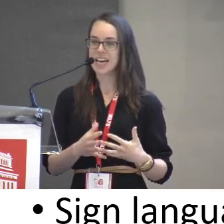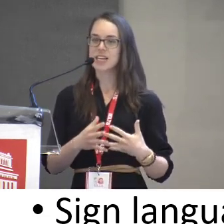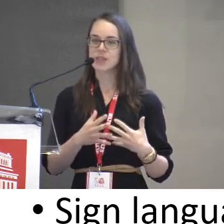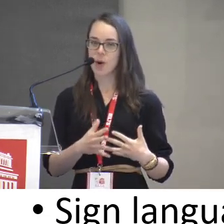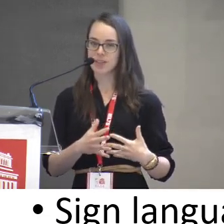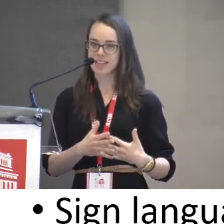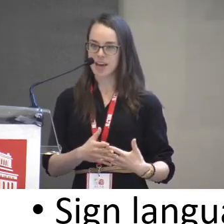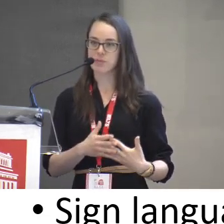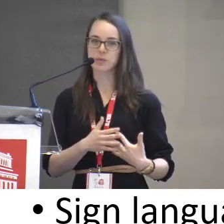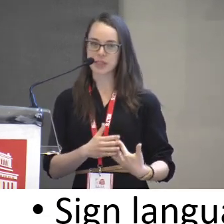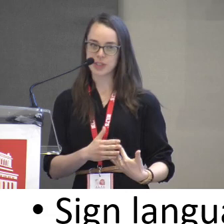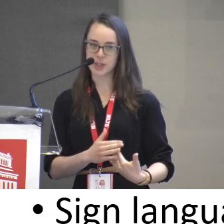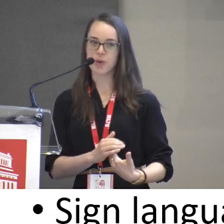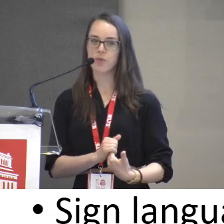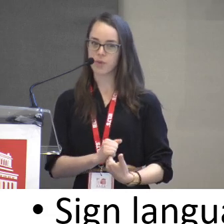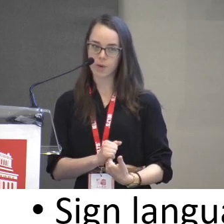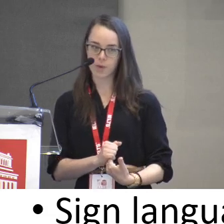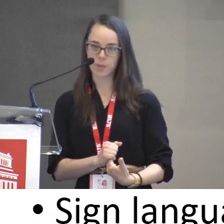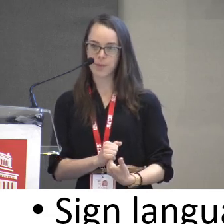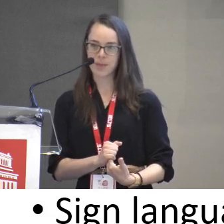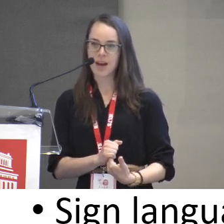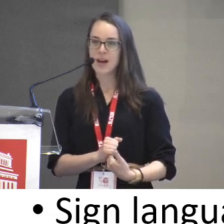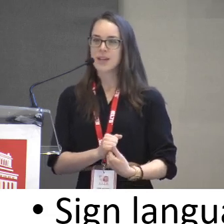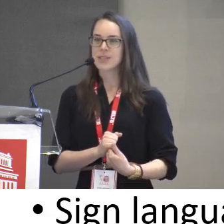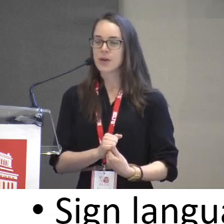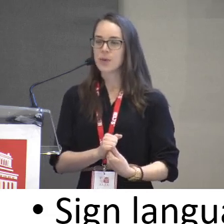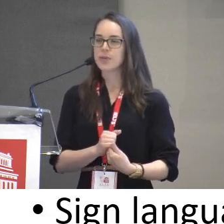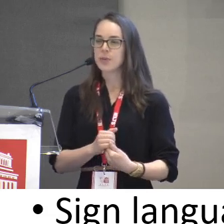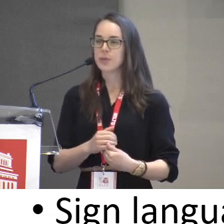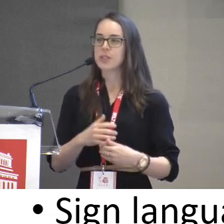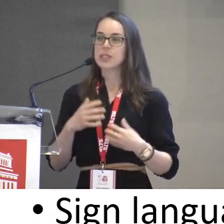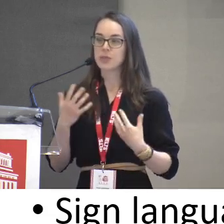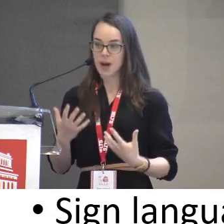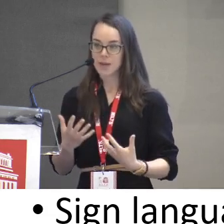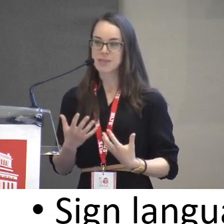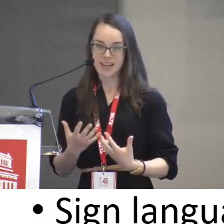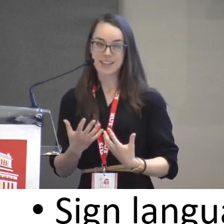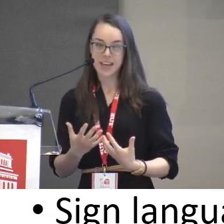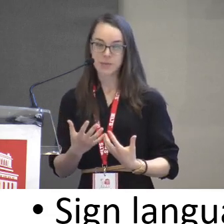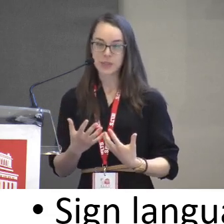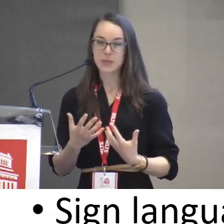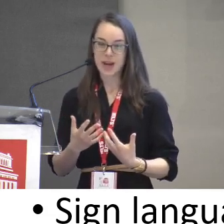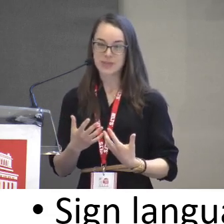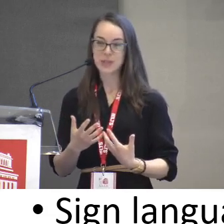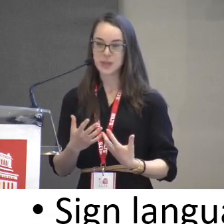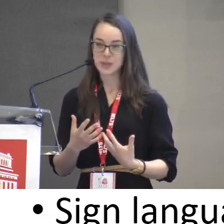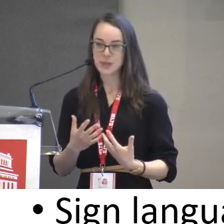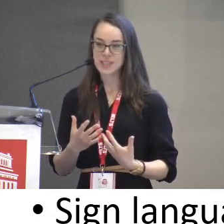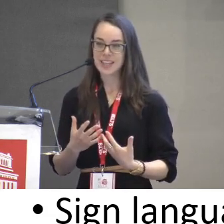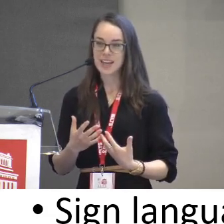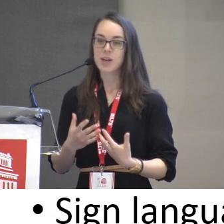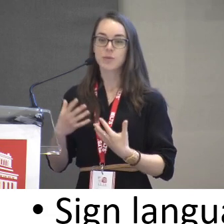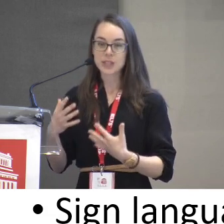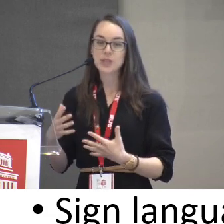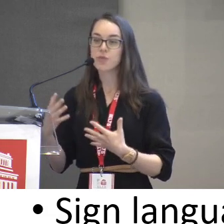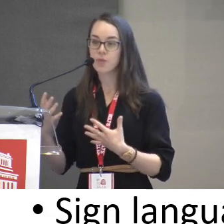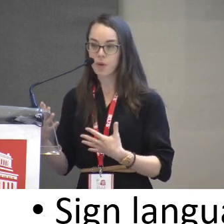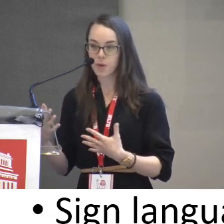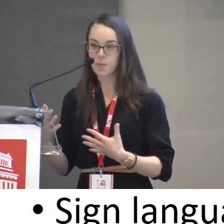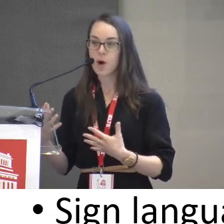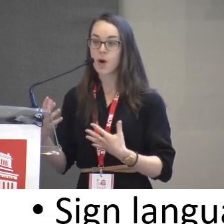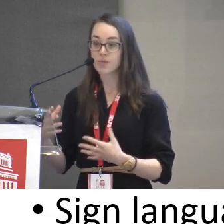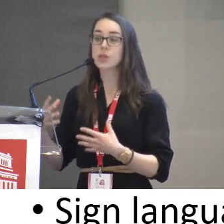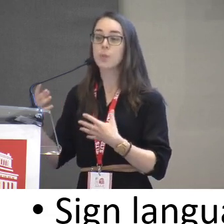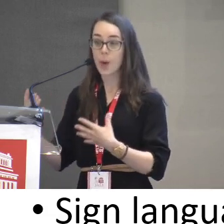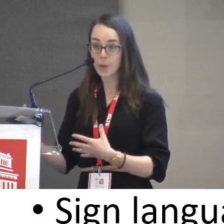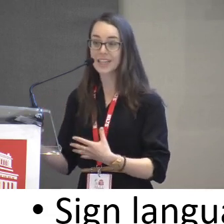languages don't have written form. So if you describe sign language, you have to use written